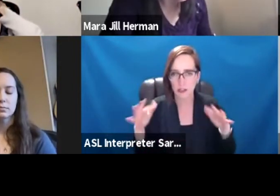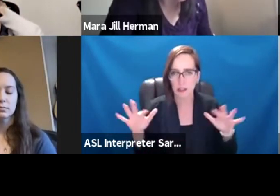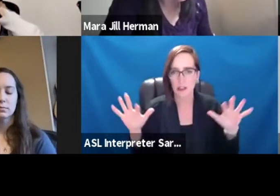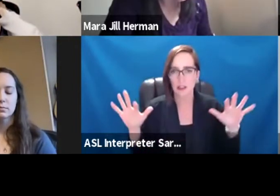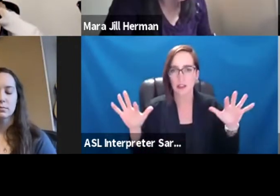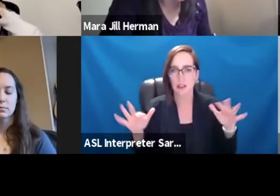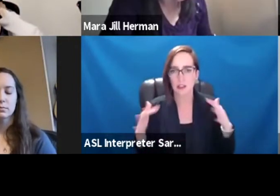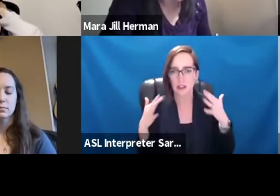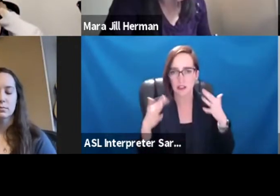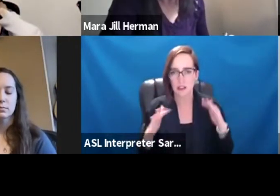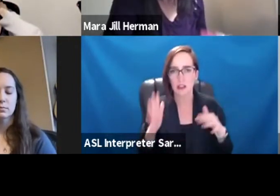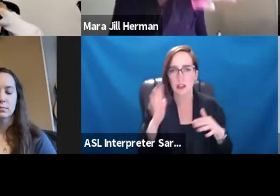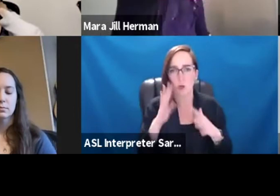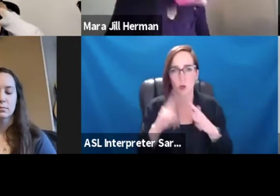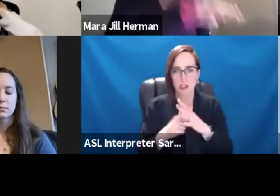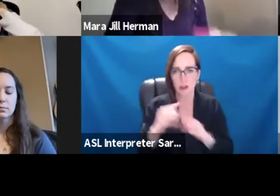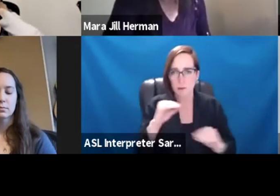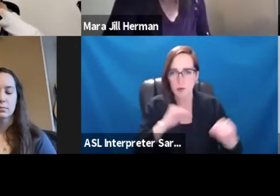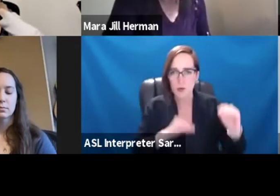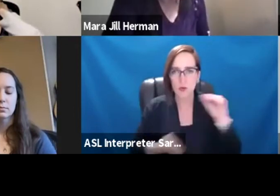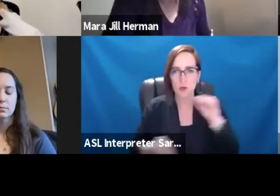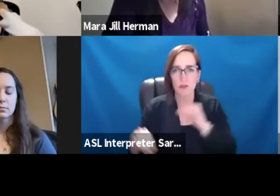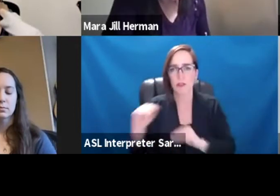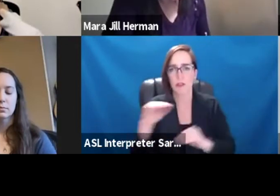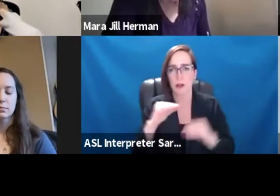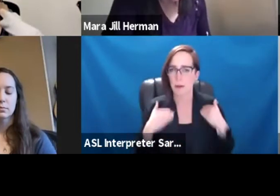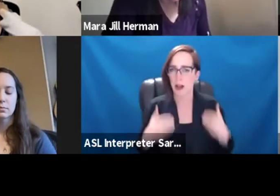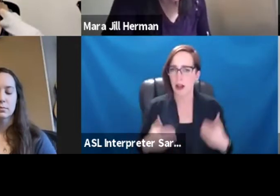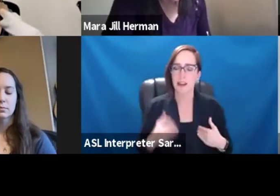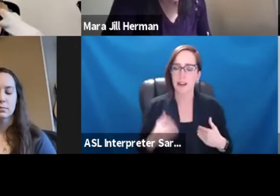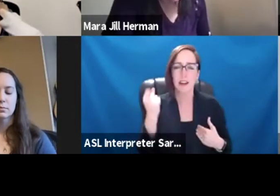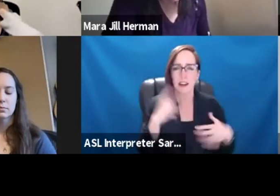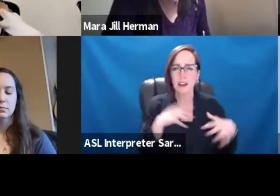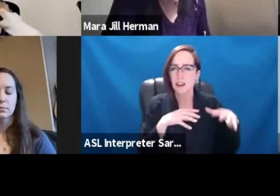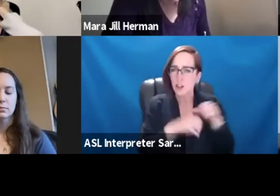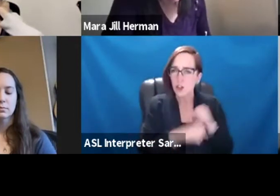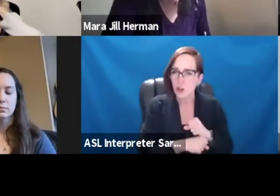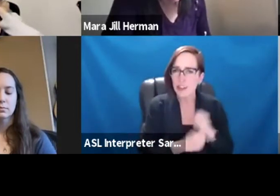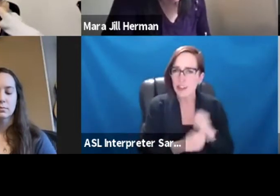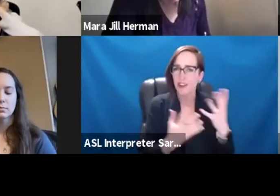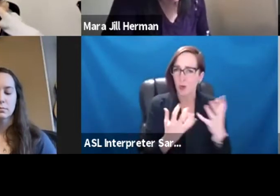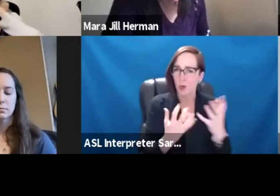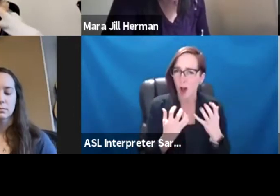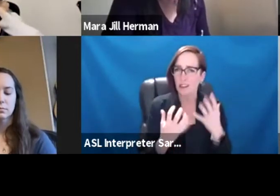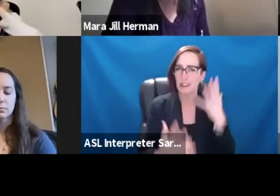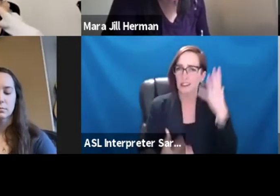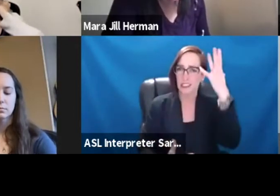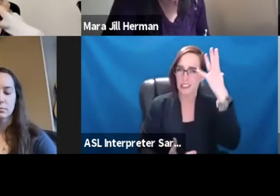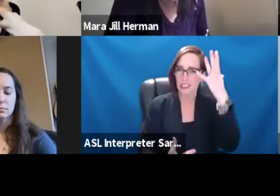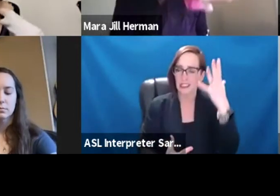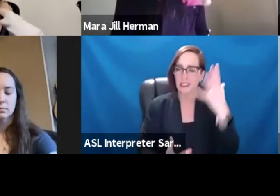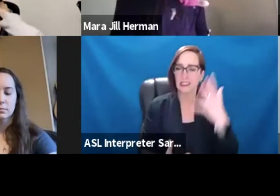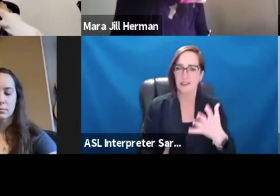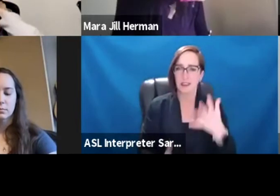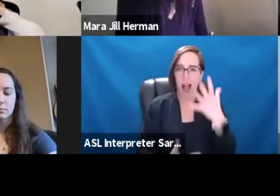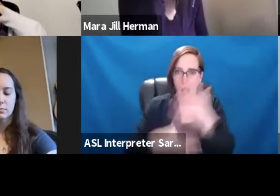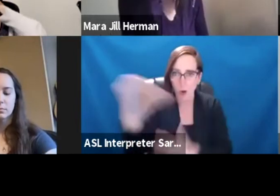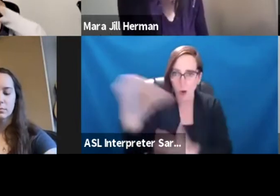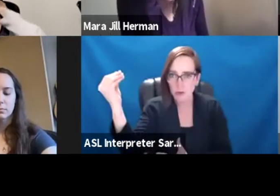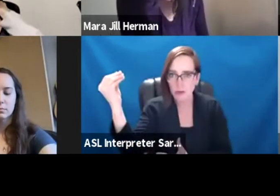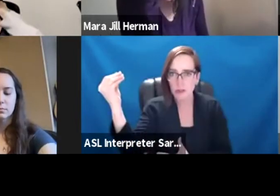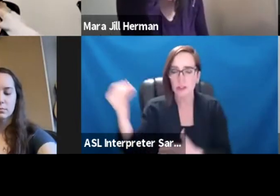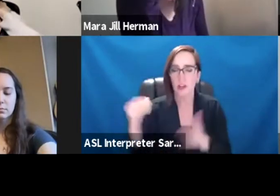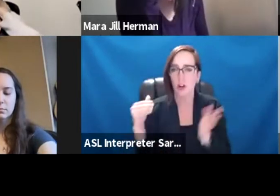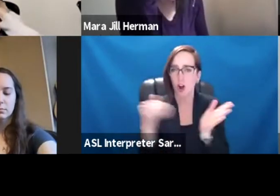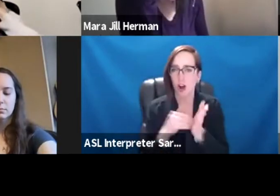we are going to start to move the body because grief has a way of wanting to get stuck in the body.